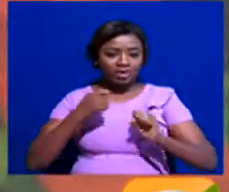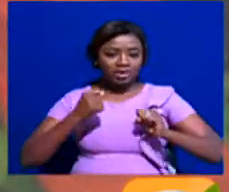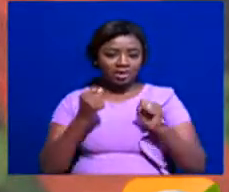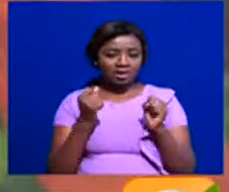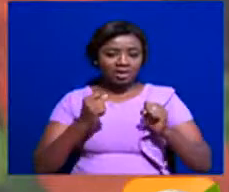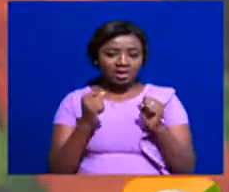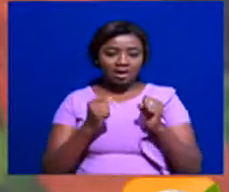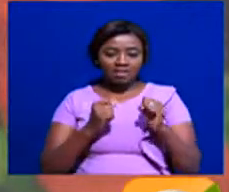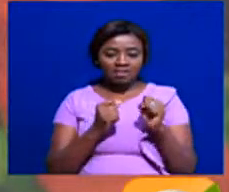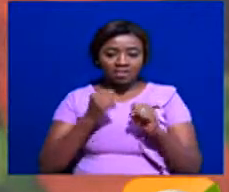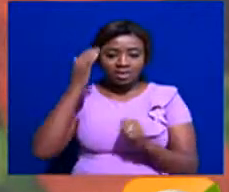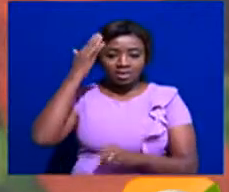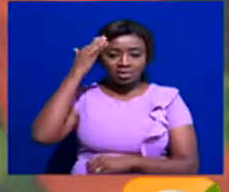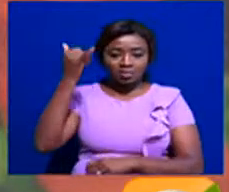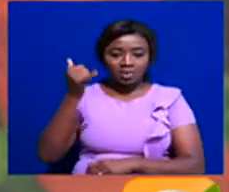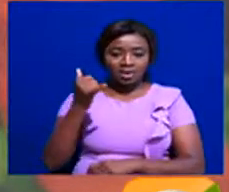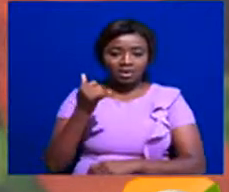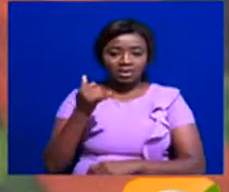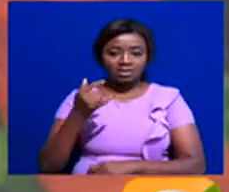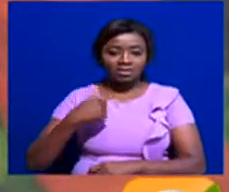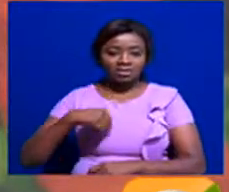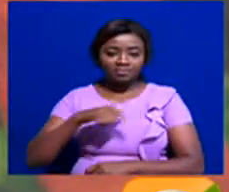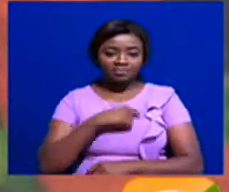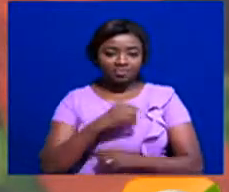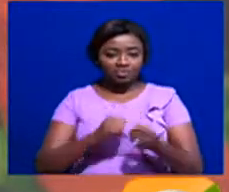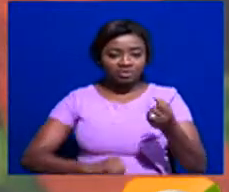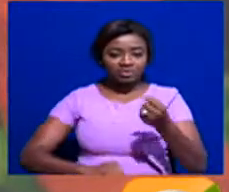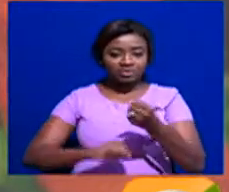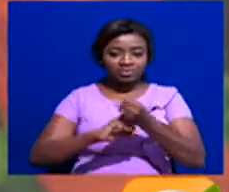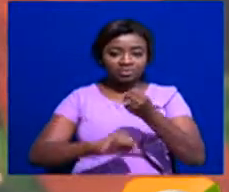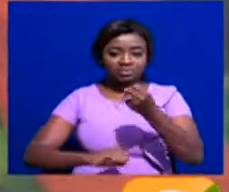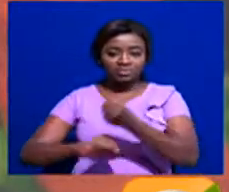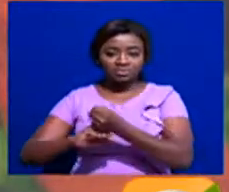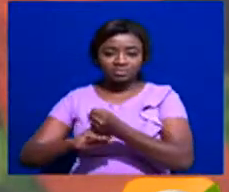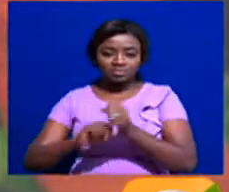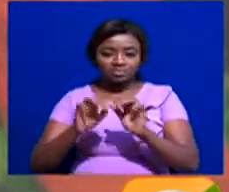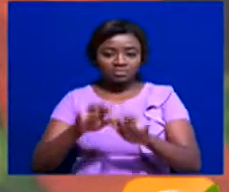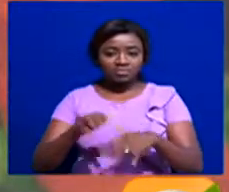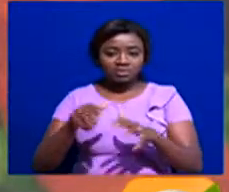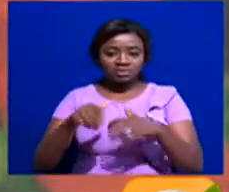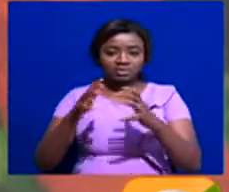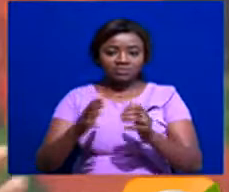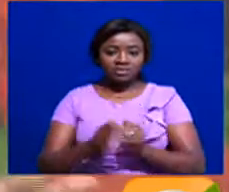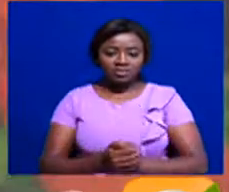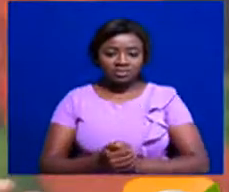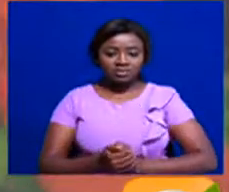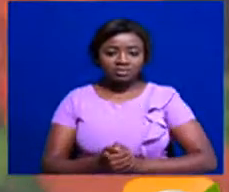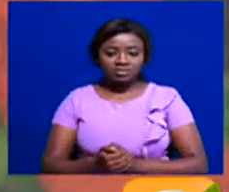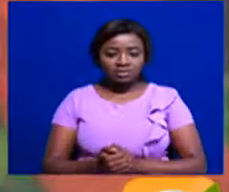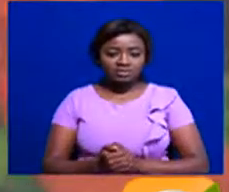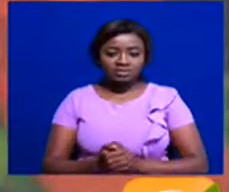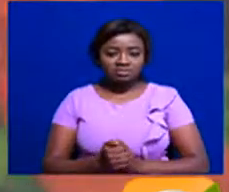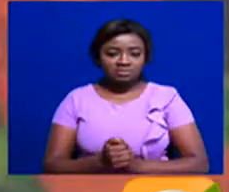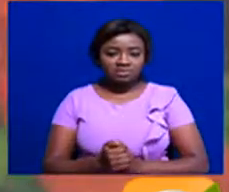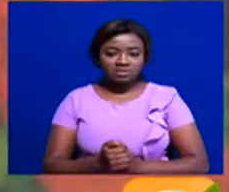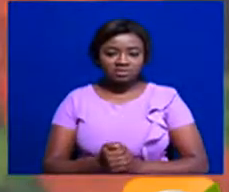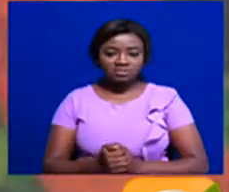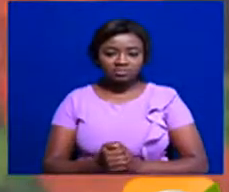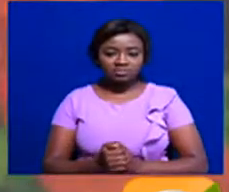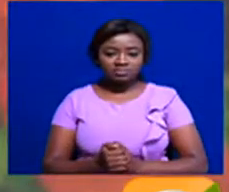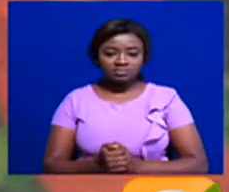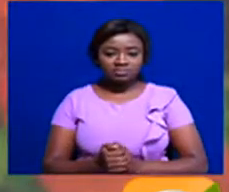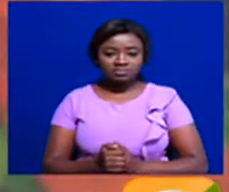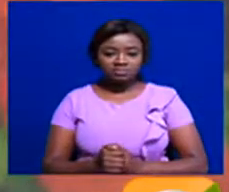to actually let the farmers in Migori and other counties that the Nyota bean that we are